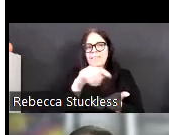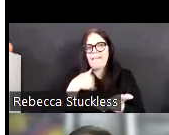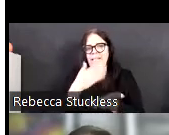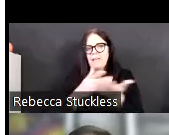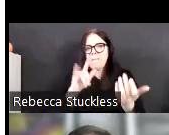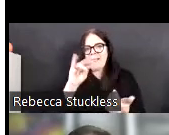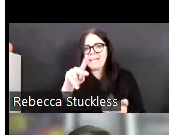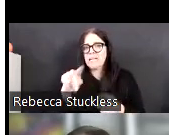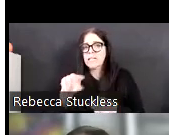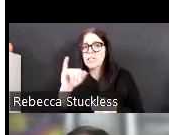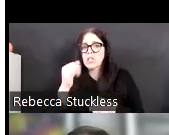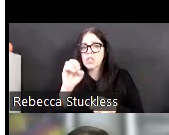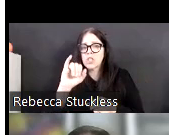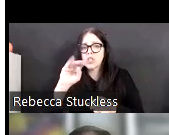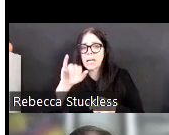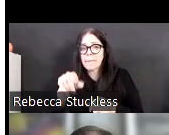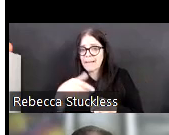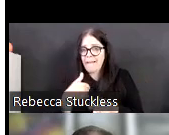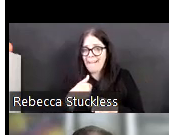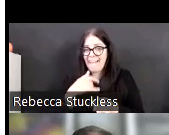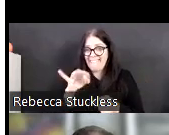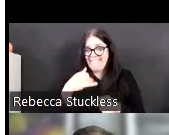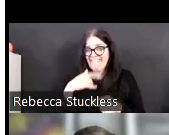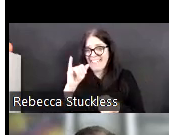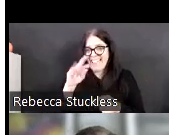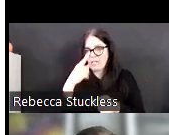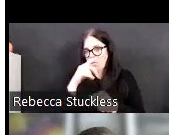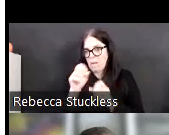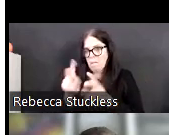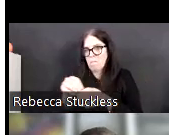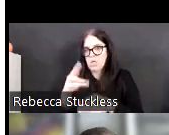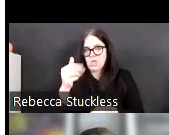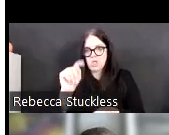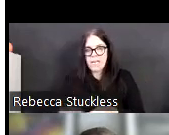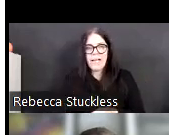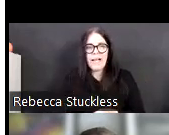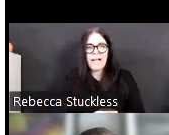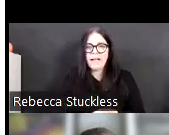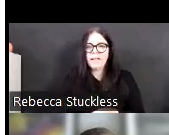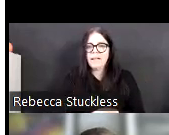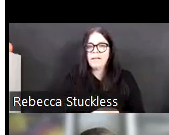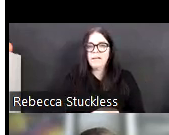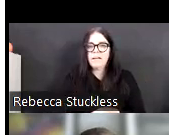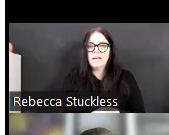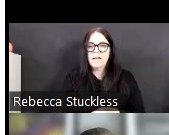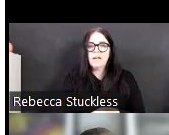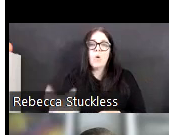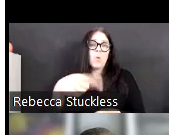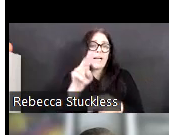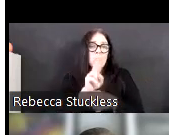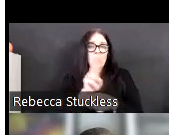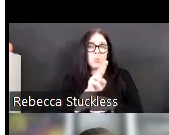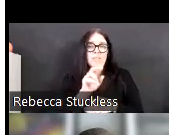Jamie, if I could ask if you have them handy, if you could also include them in the chat. We use the Ontario Labour Market